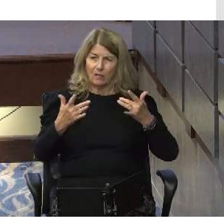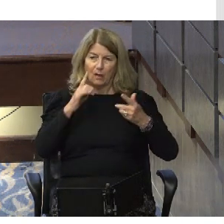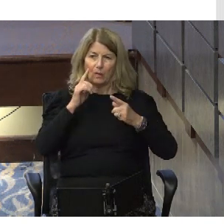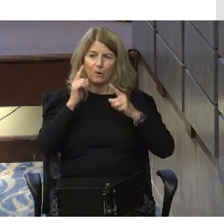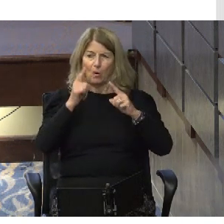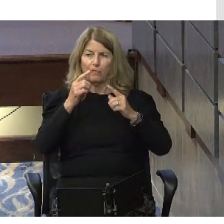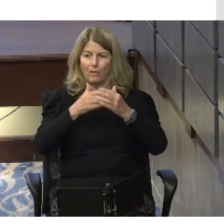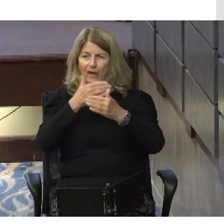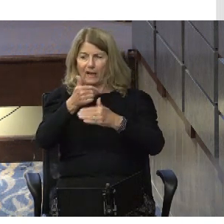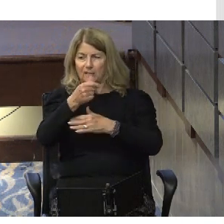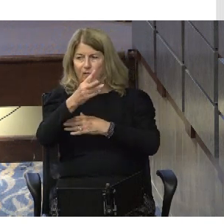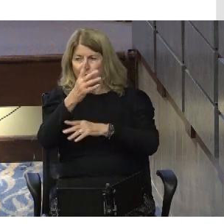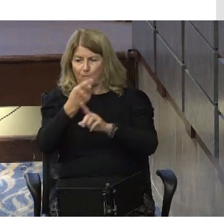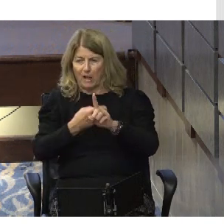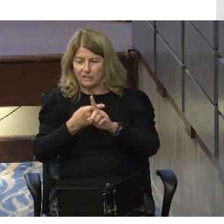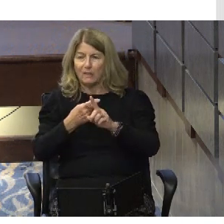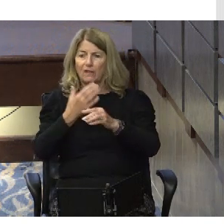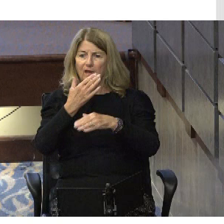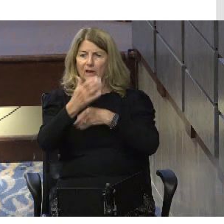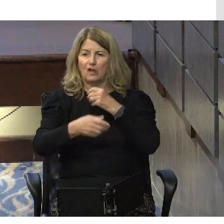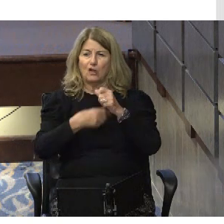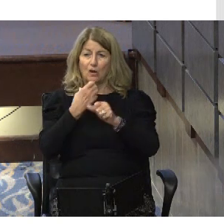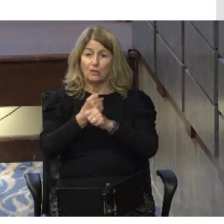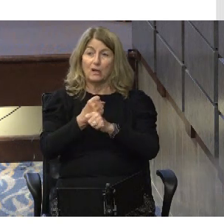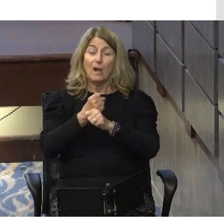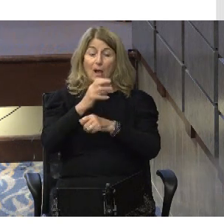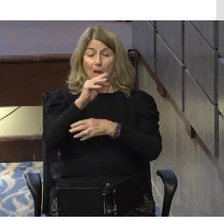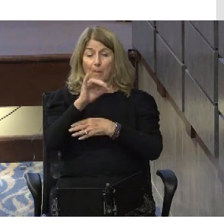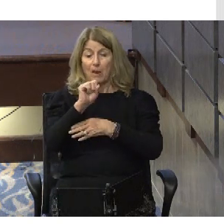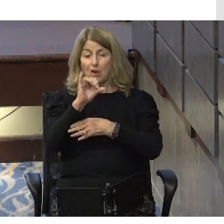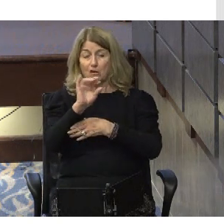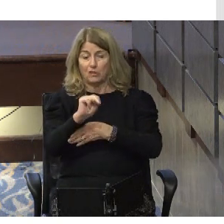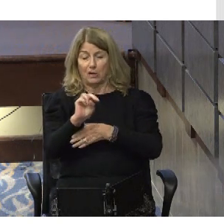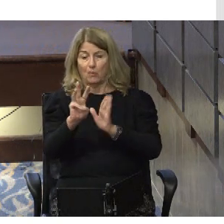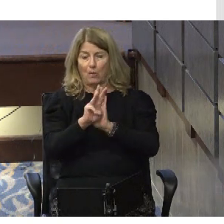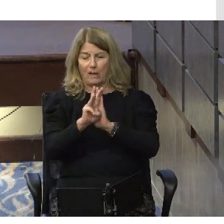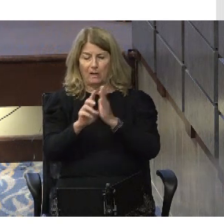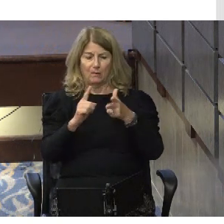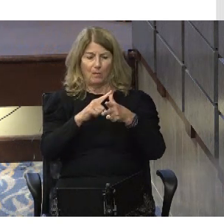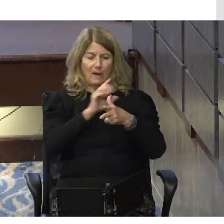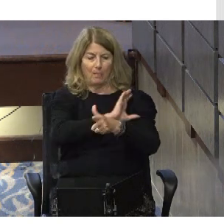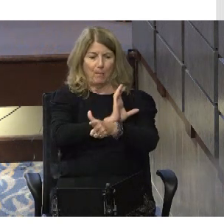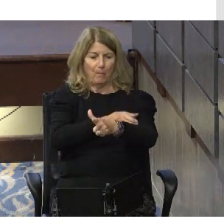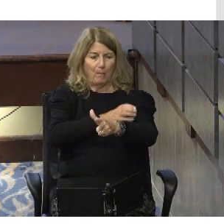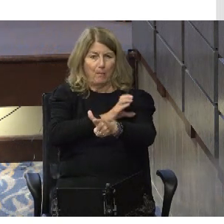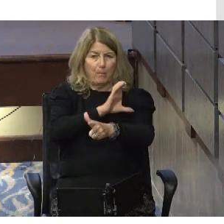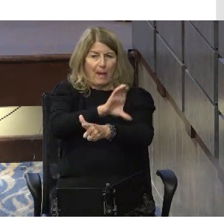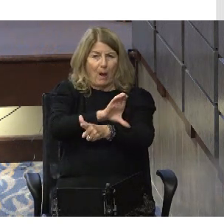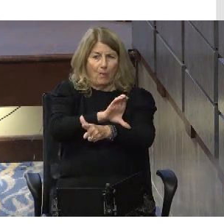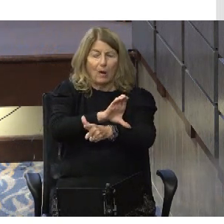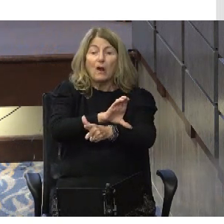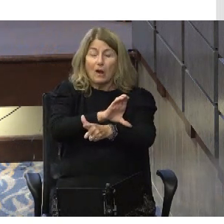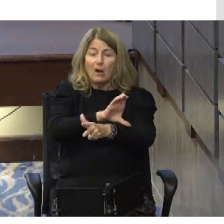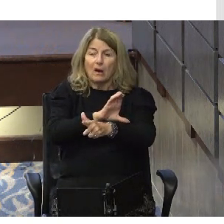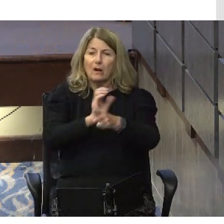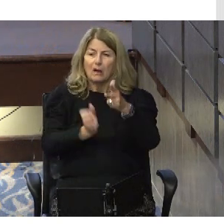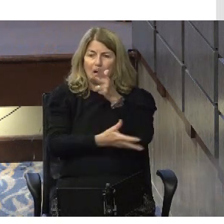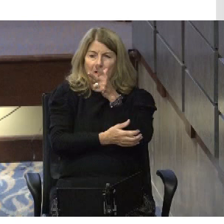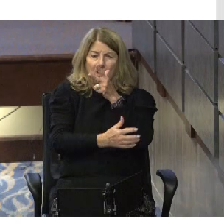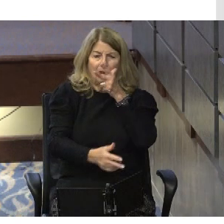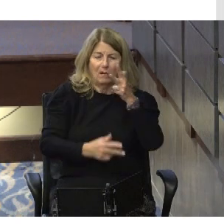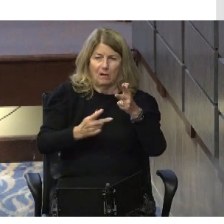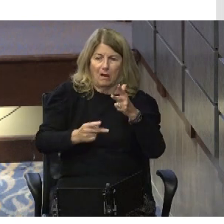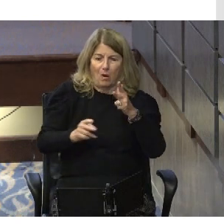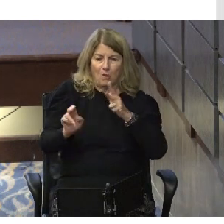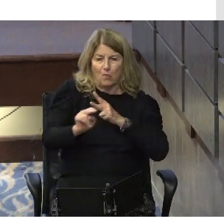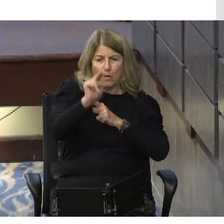years. A little bit about Mission Waco. Not everybody knows who we are. We do three things. We empower under-resourced communities, specifically North